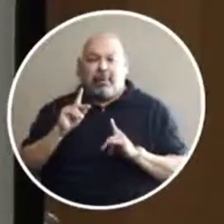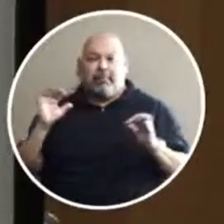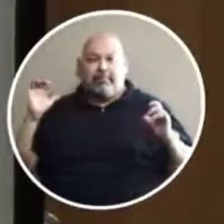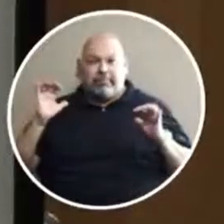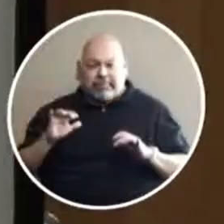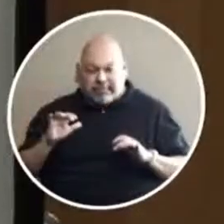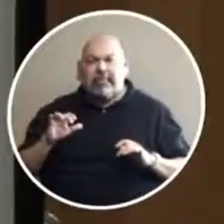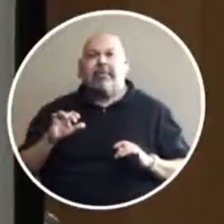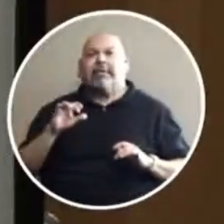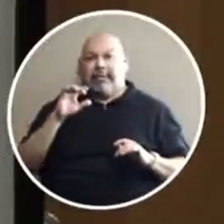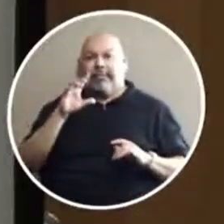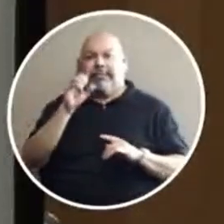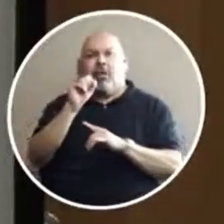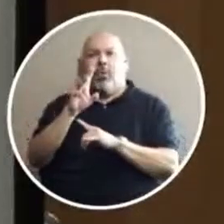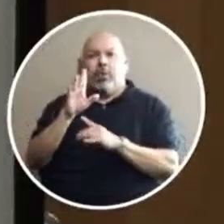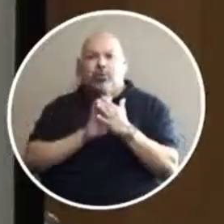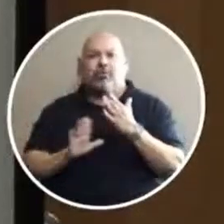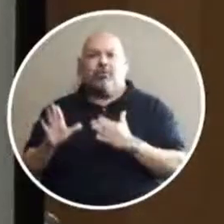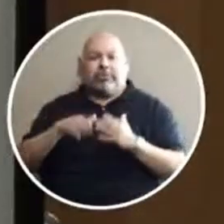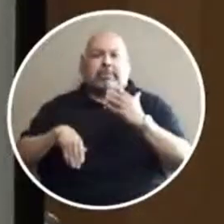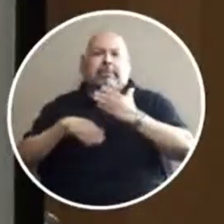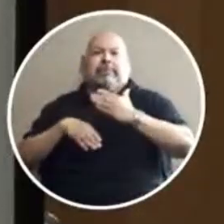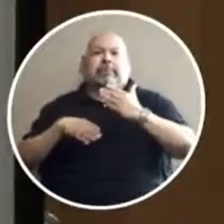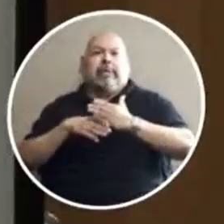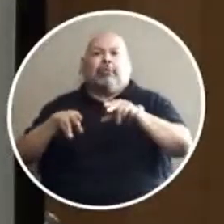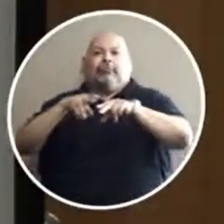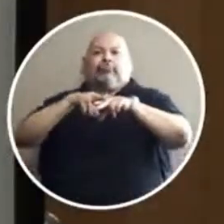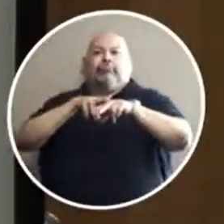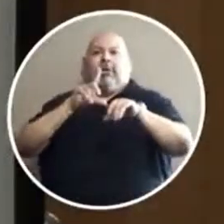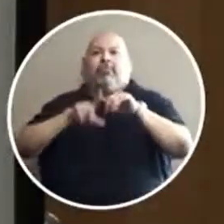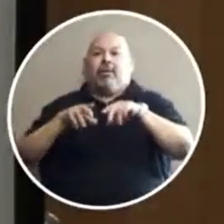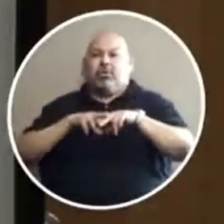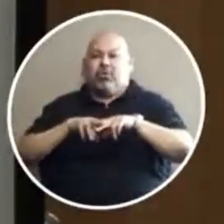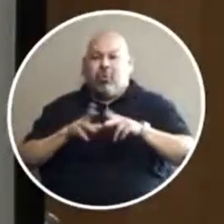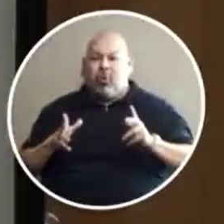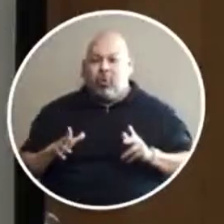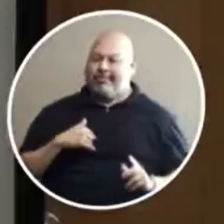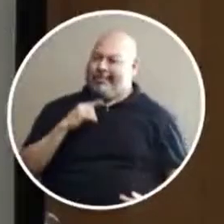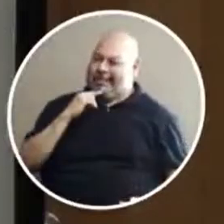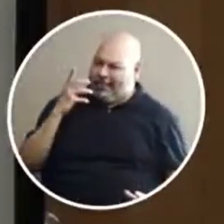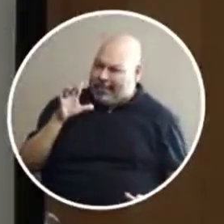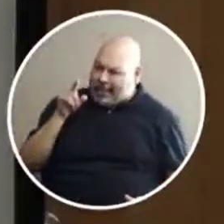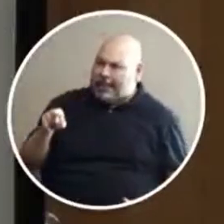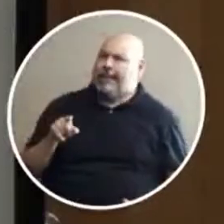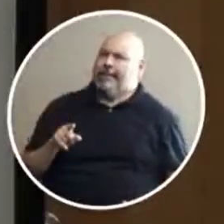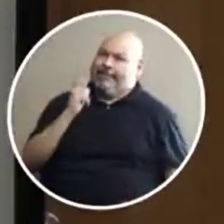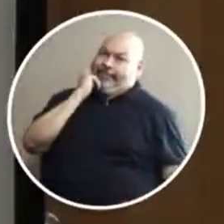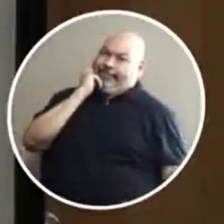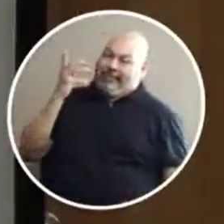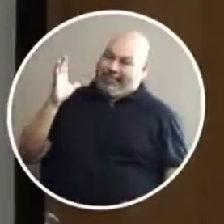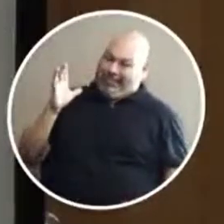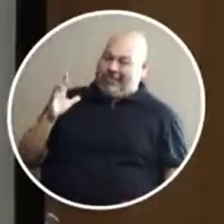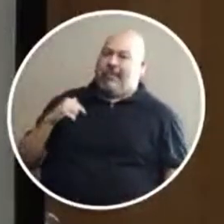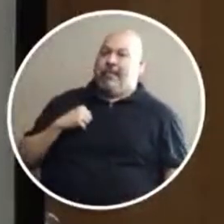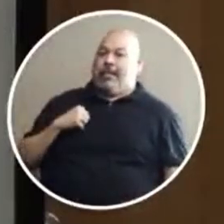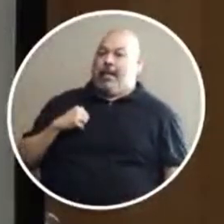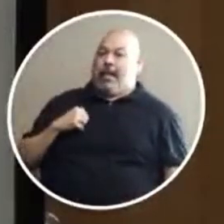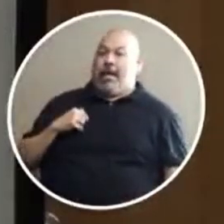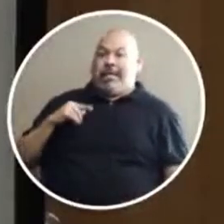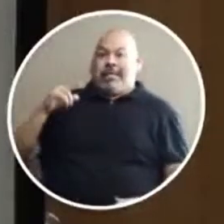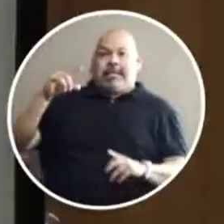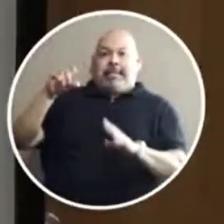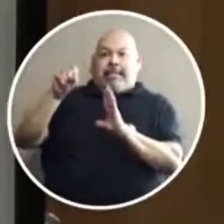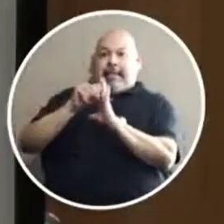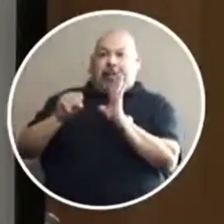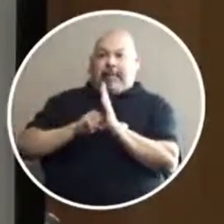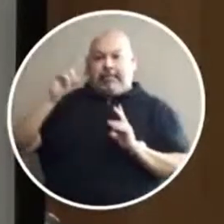match at Southwest University Park. Well, as I mentioned a little bit ago, governor's